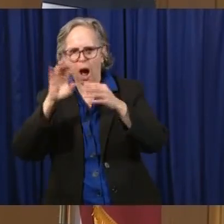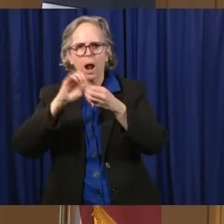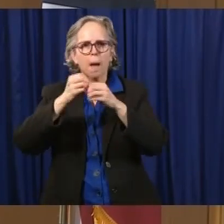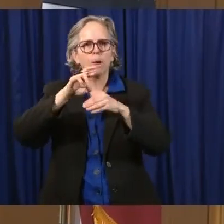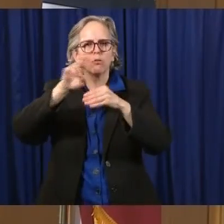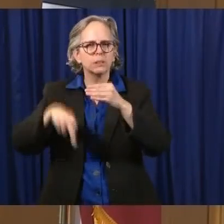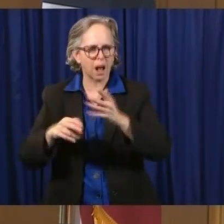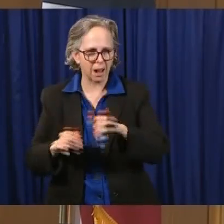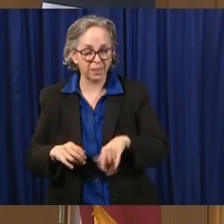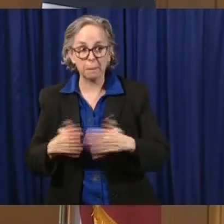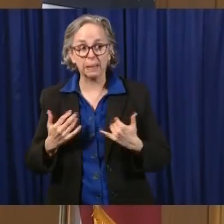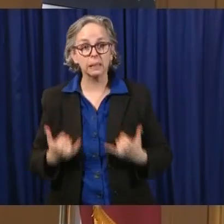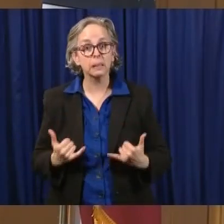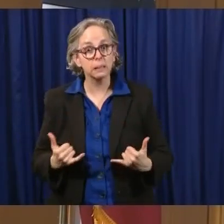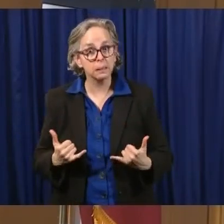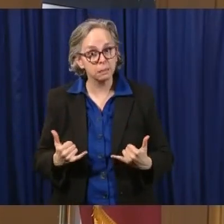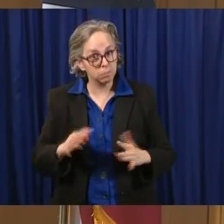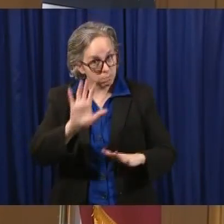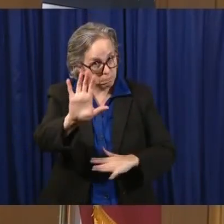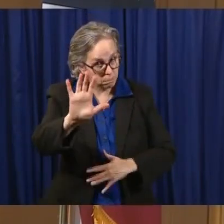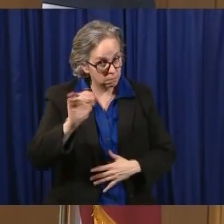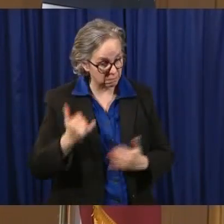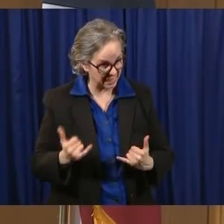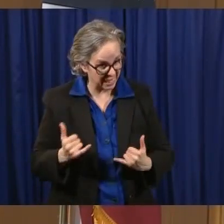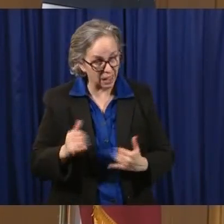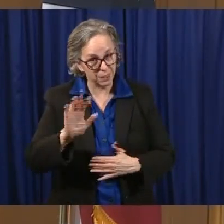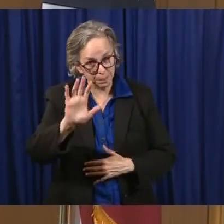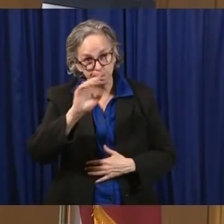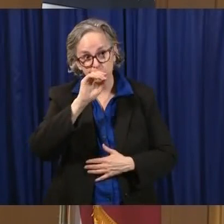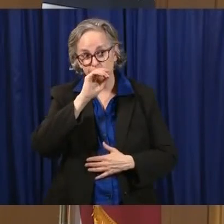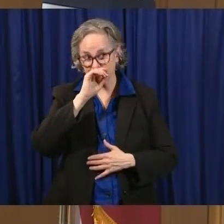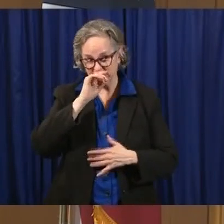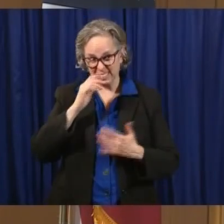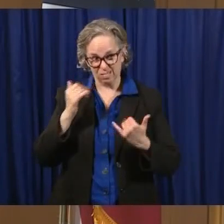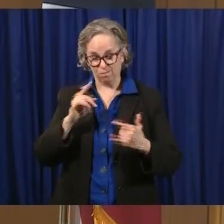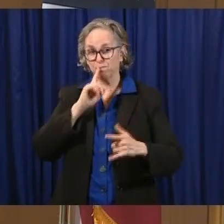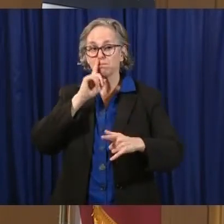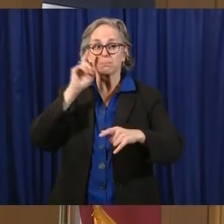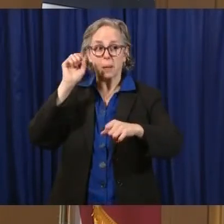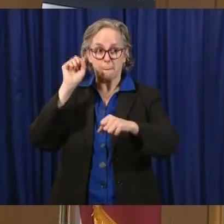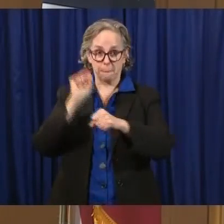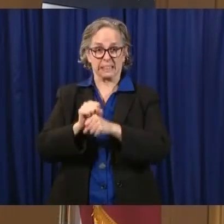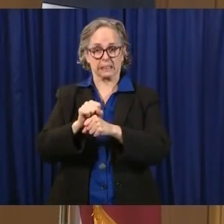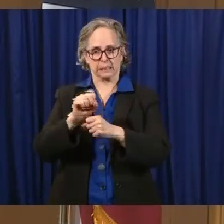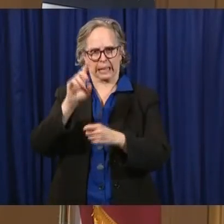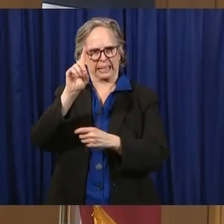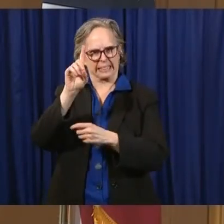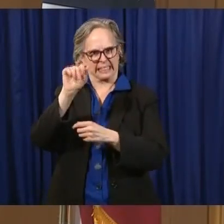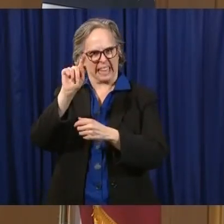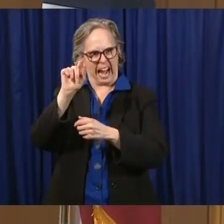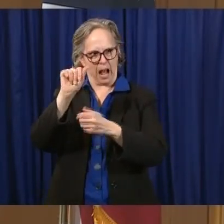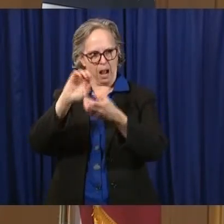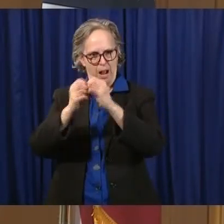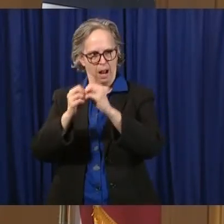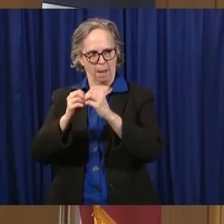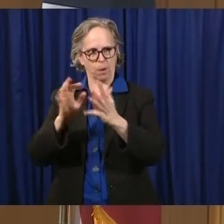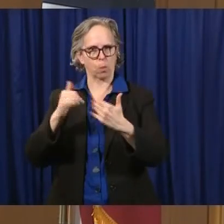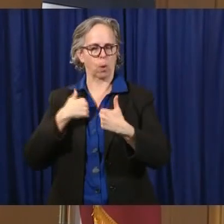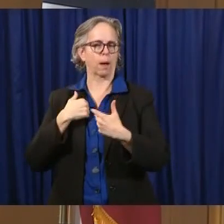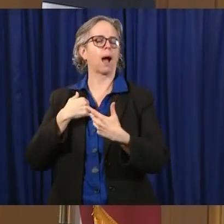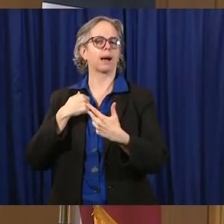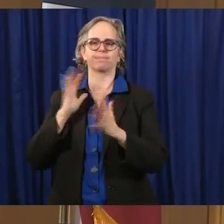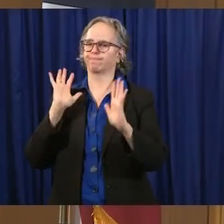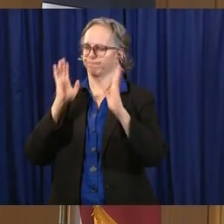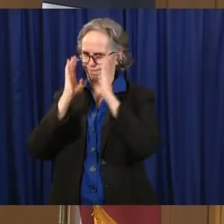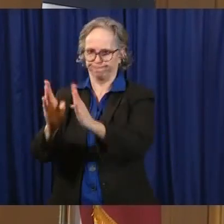point, what you look at is the real data day to day. That's what I'm looking at every day. I'm looking at a 5-day